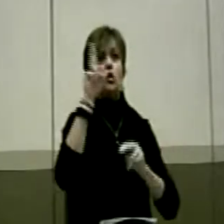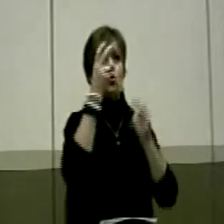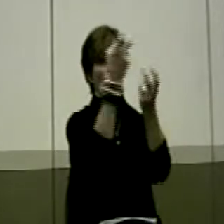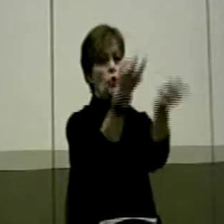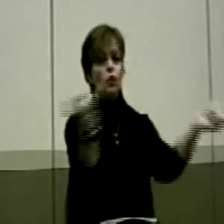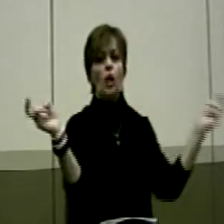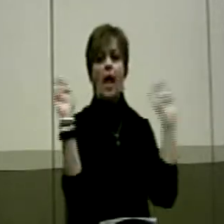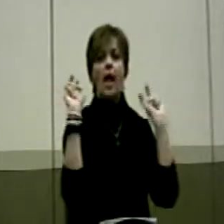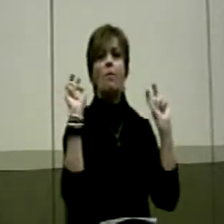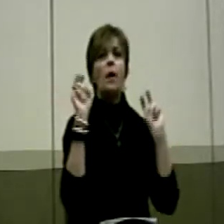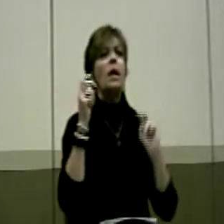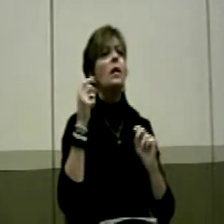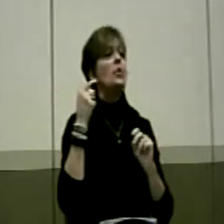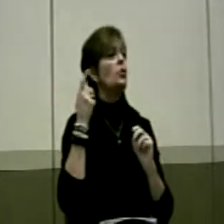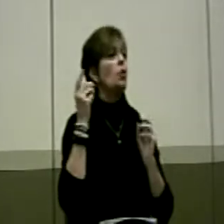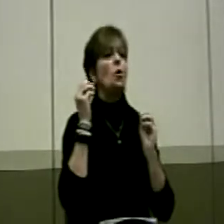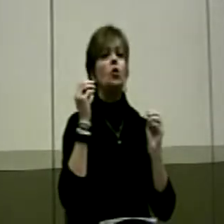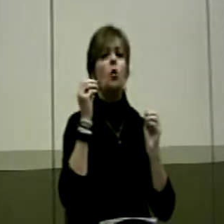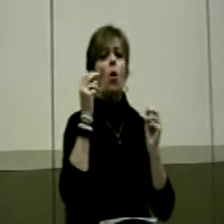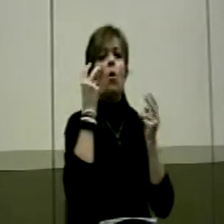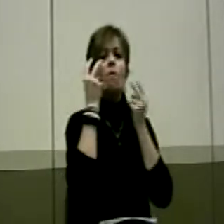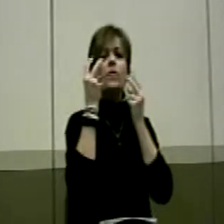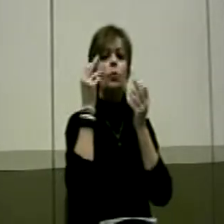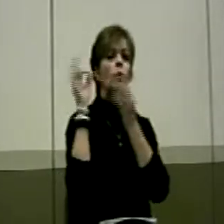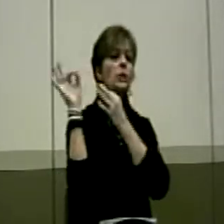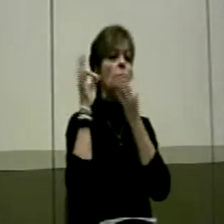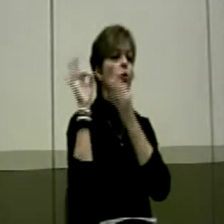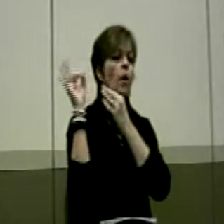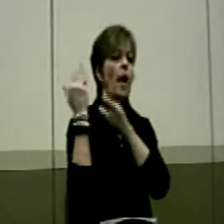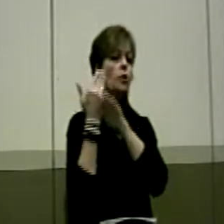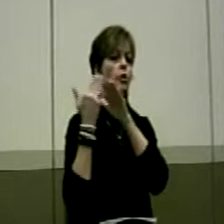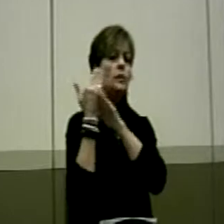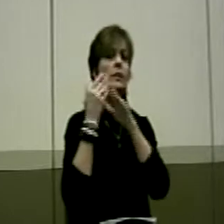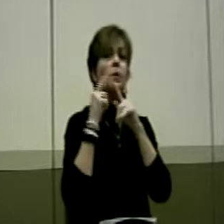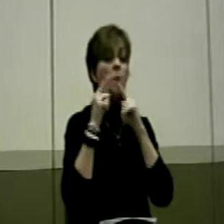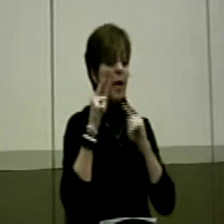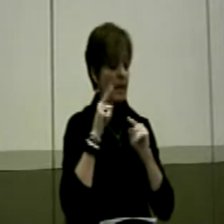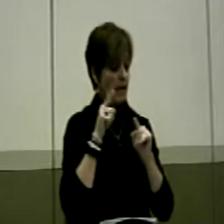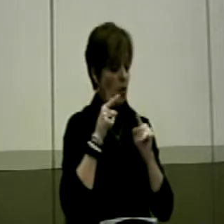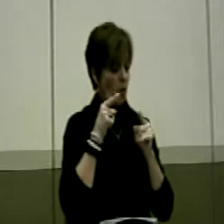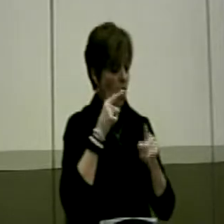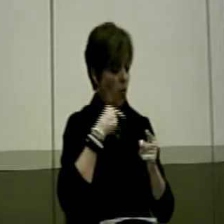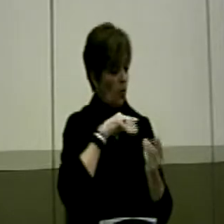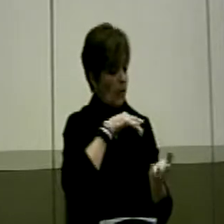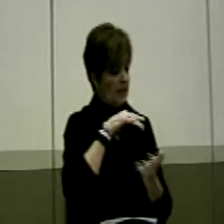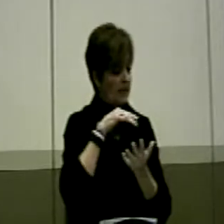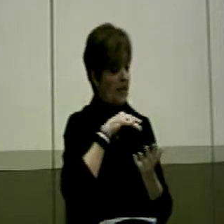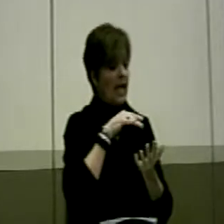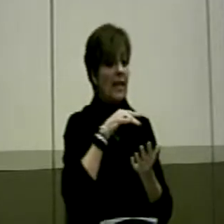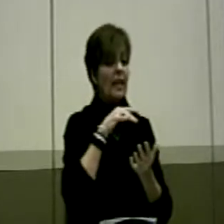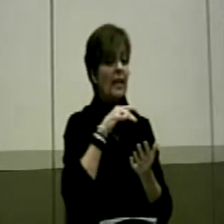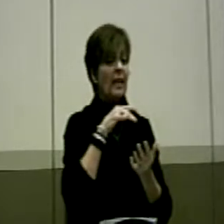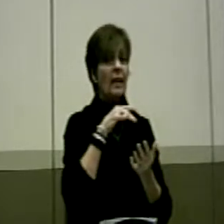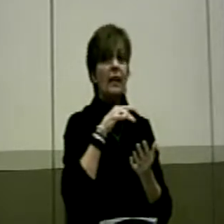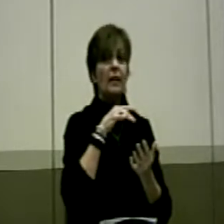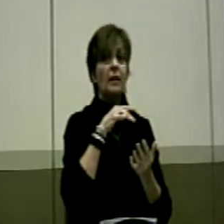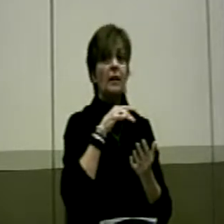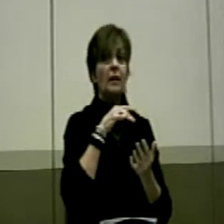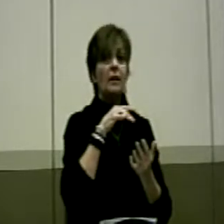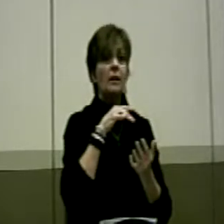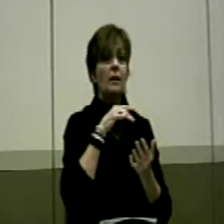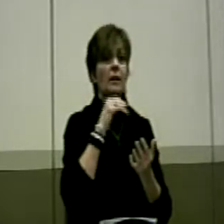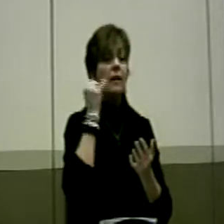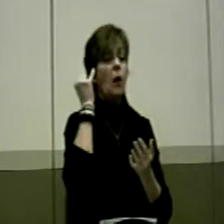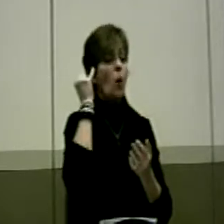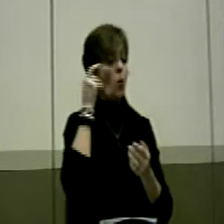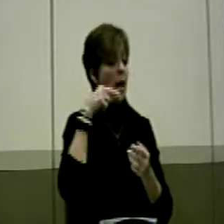studies, or even as teachers ourselves, that aspect of they're just kids, where they need a break too? And part of that is, like, if you have a